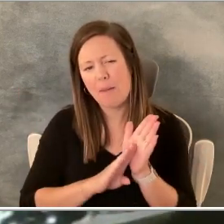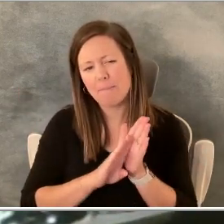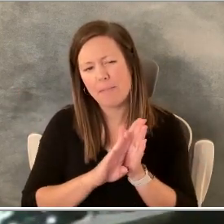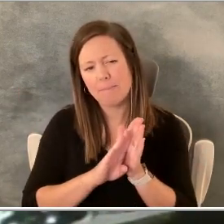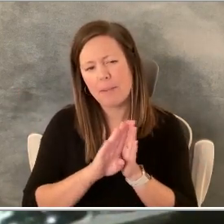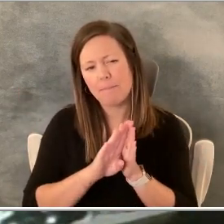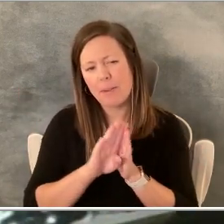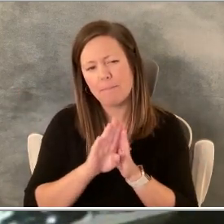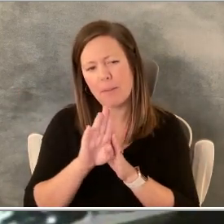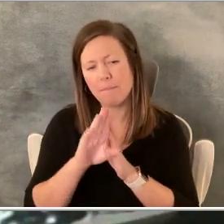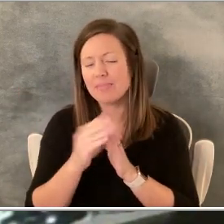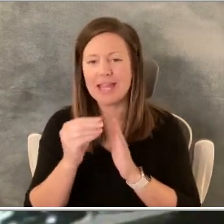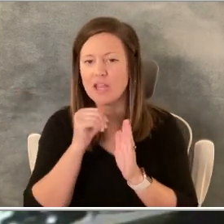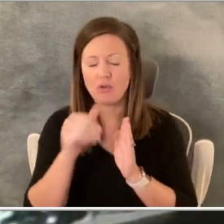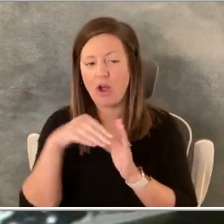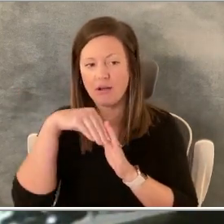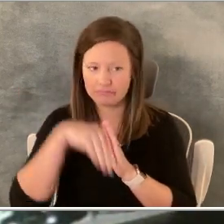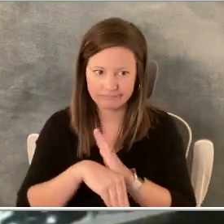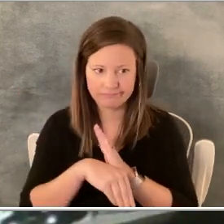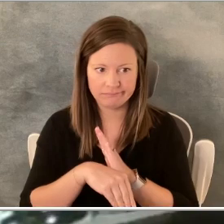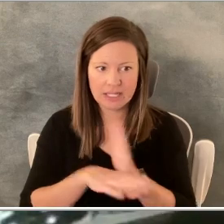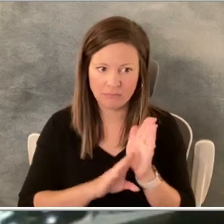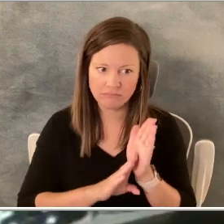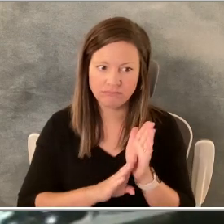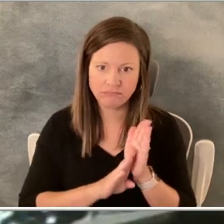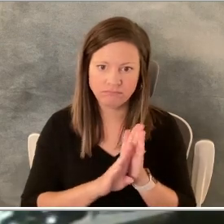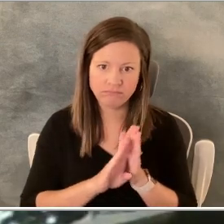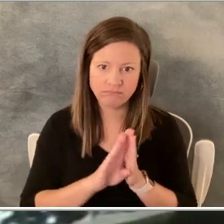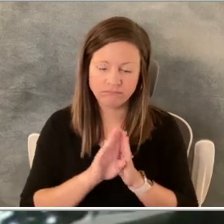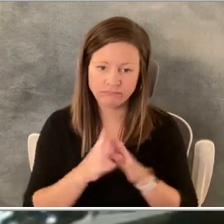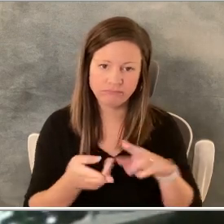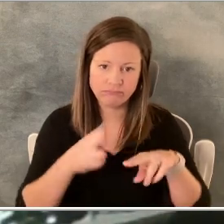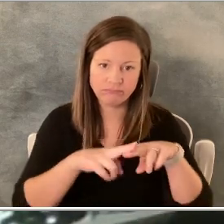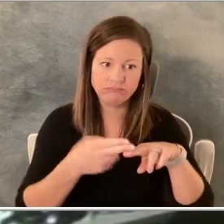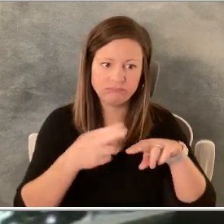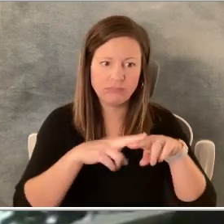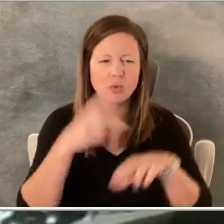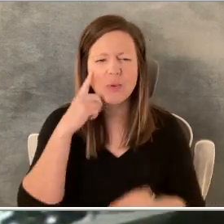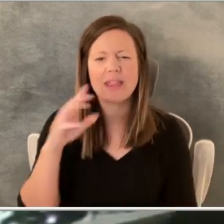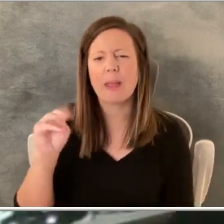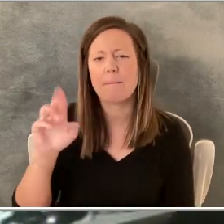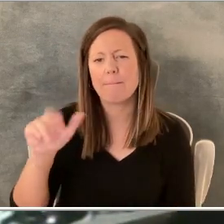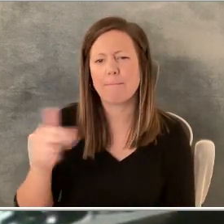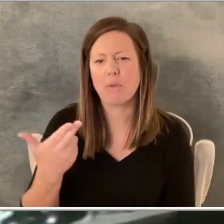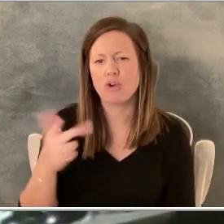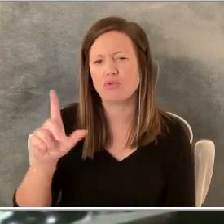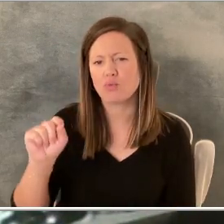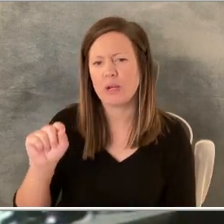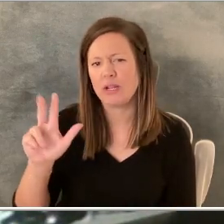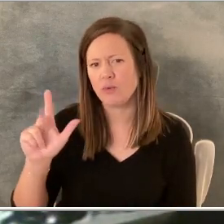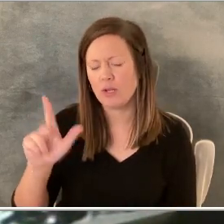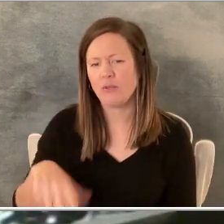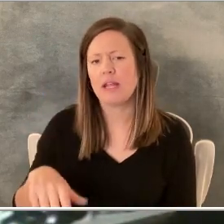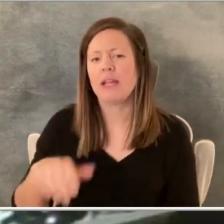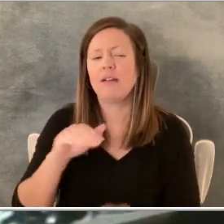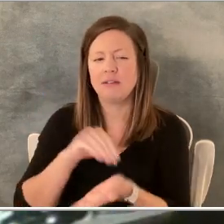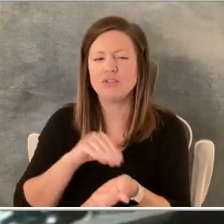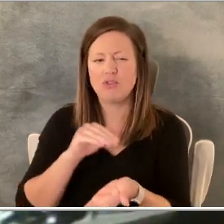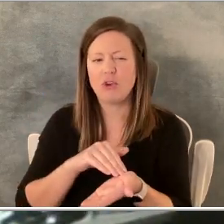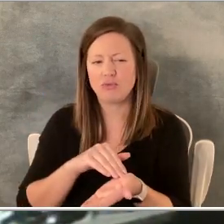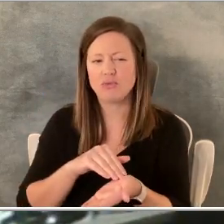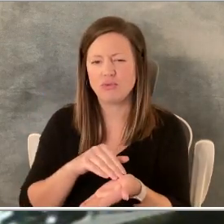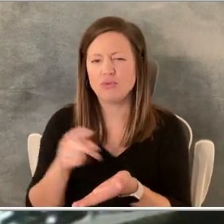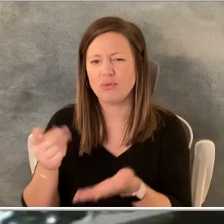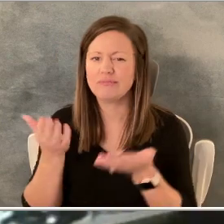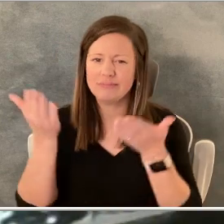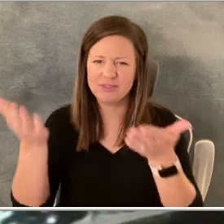never coming back down. So I think it was finally in March of 2023, Dr. Shin suggested that we